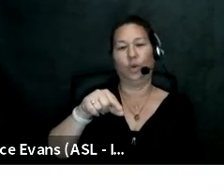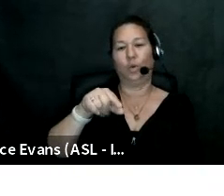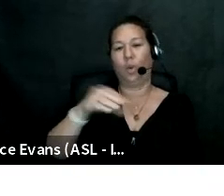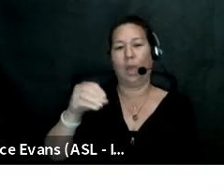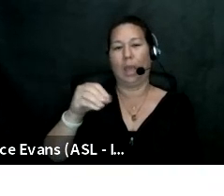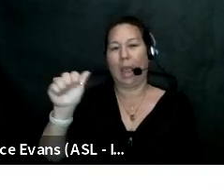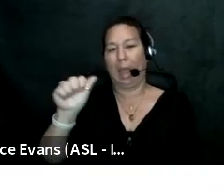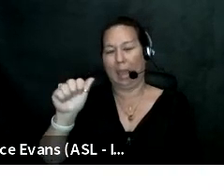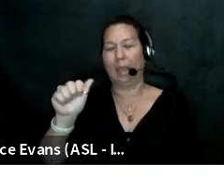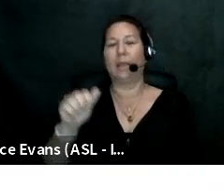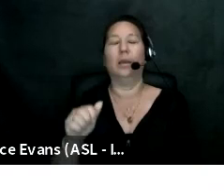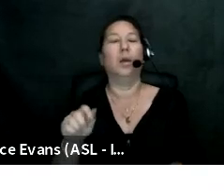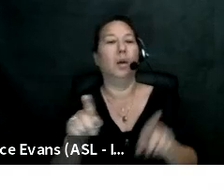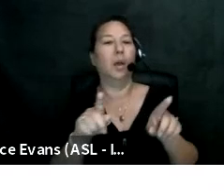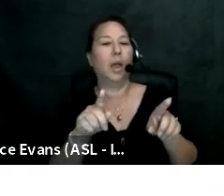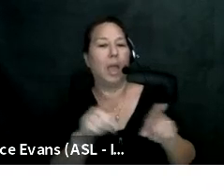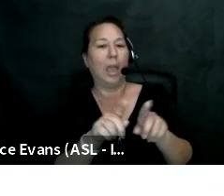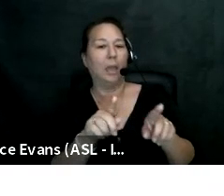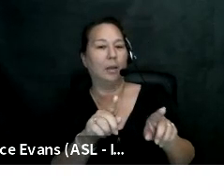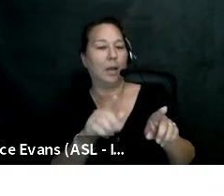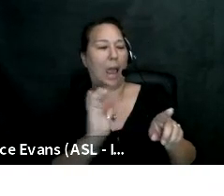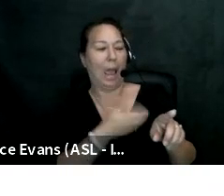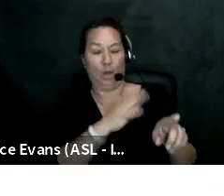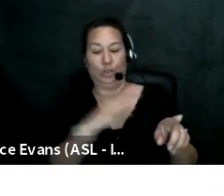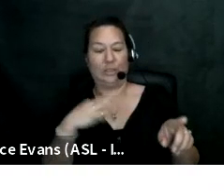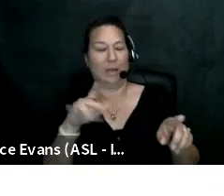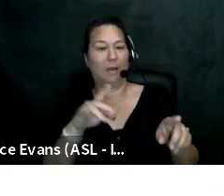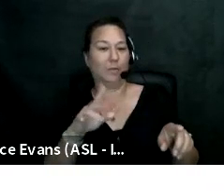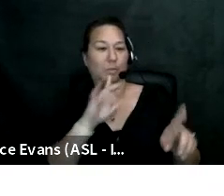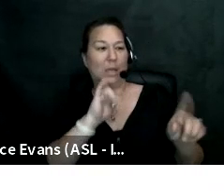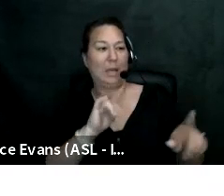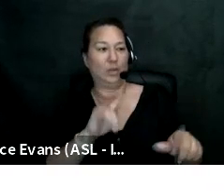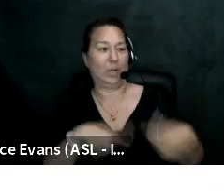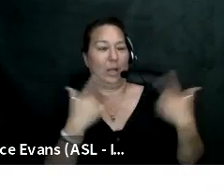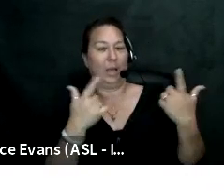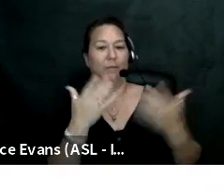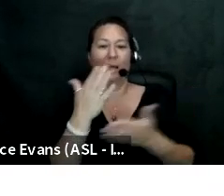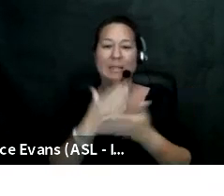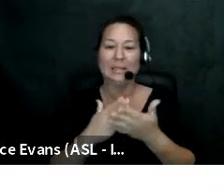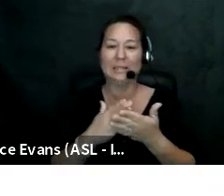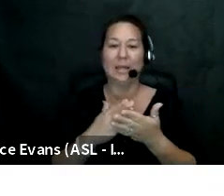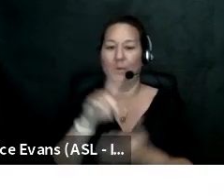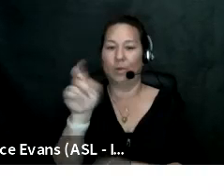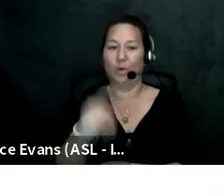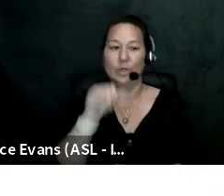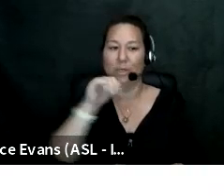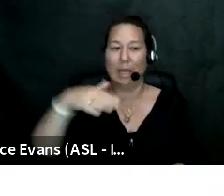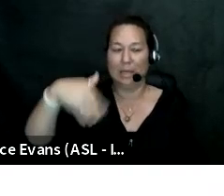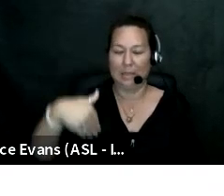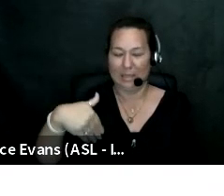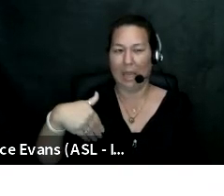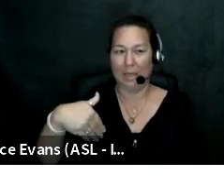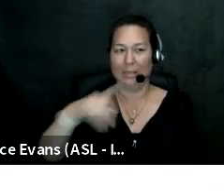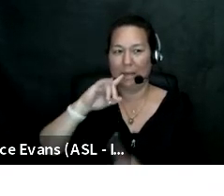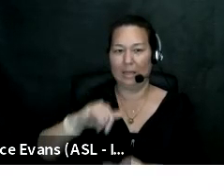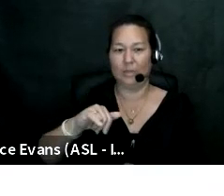them live in the chat, in the Q&A chat. Some of the questions have not been answered yet because they will be touched upon in